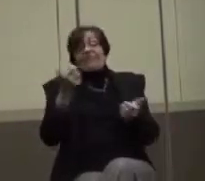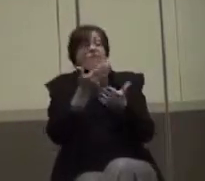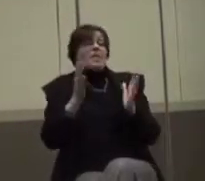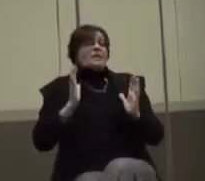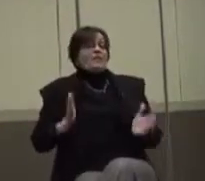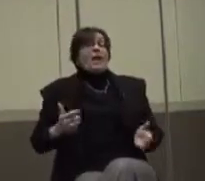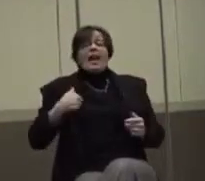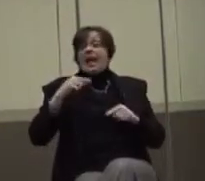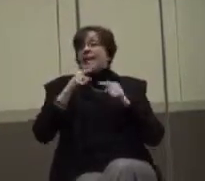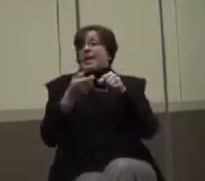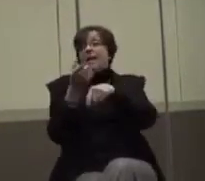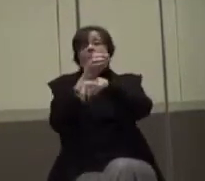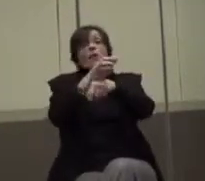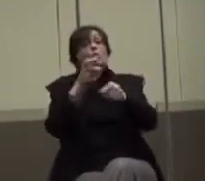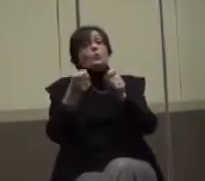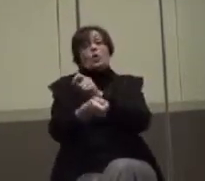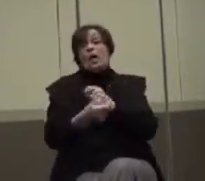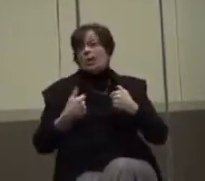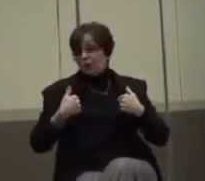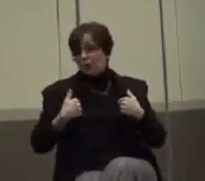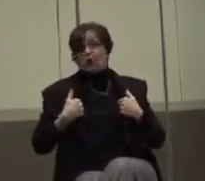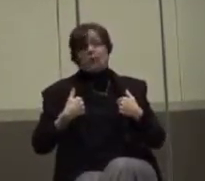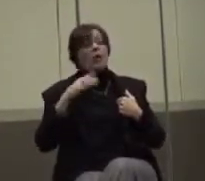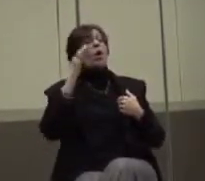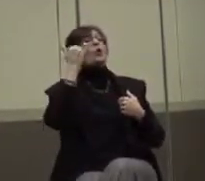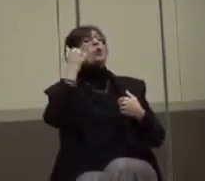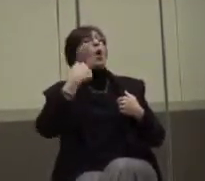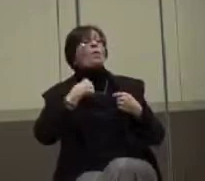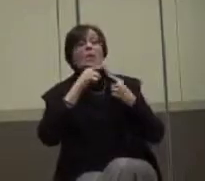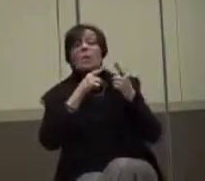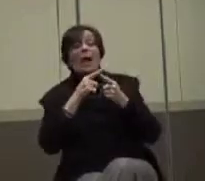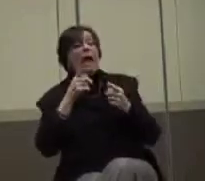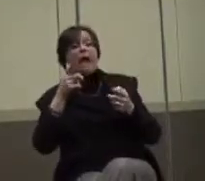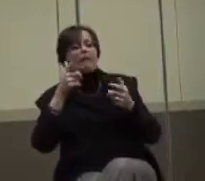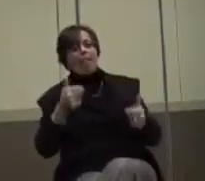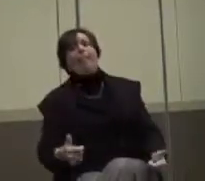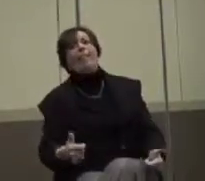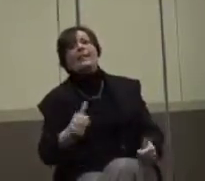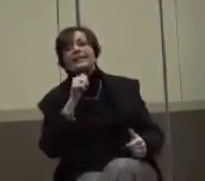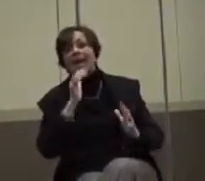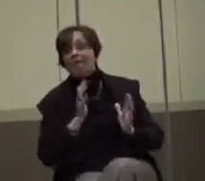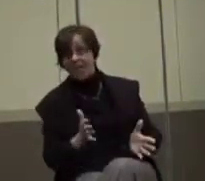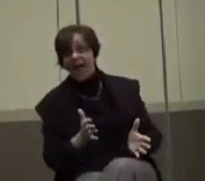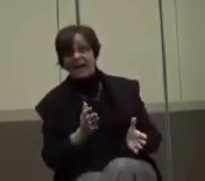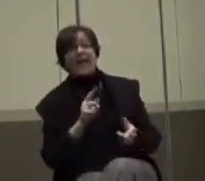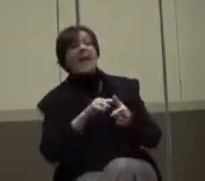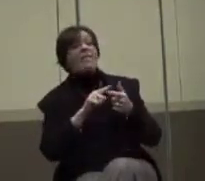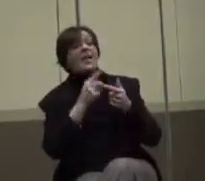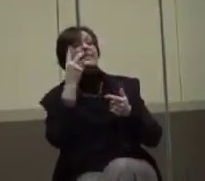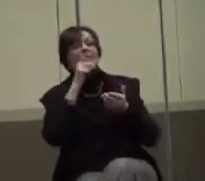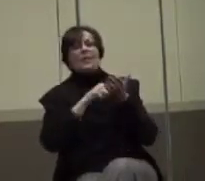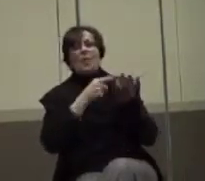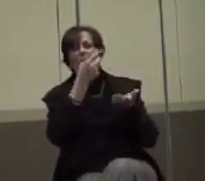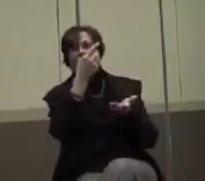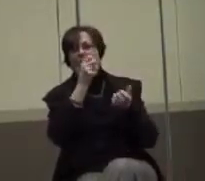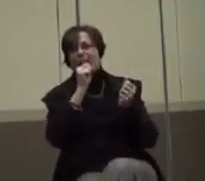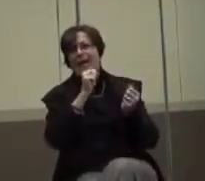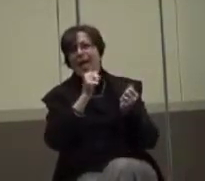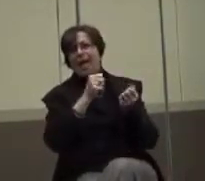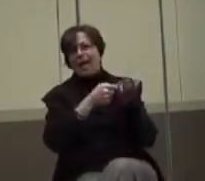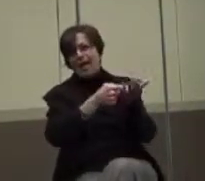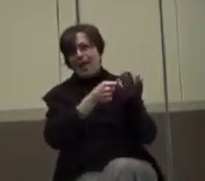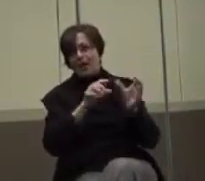change. Call me when it's not so fine. We'll see what we can do then, right? So anyhow, do I have those kind of